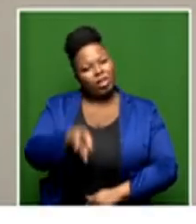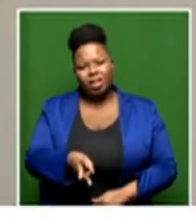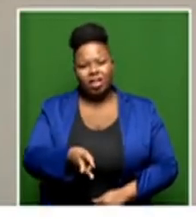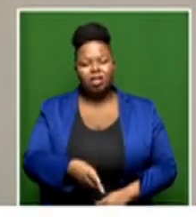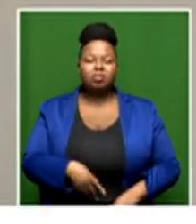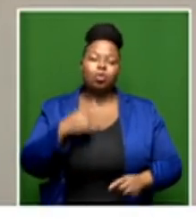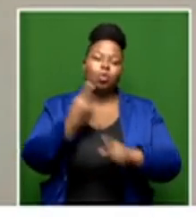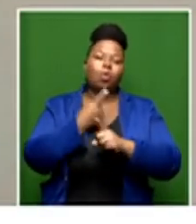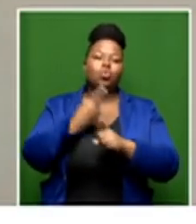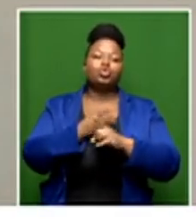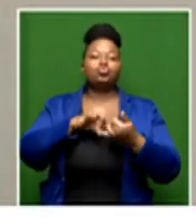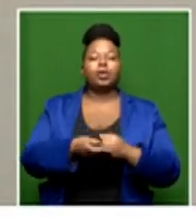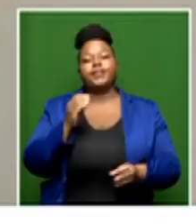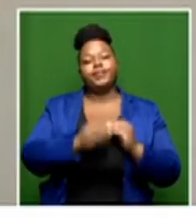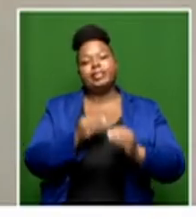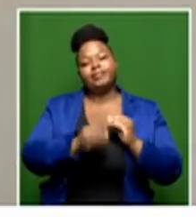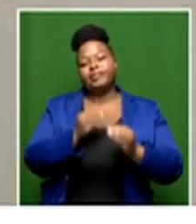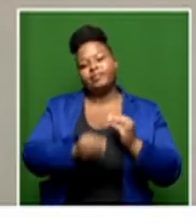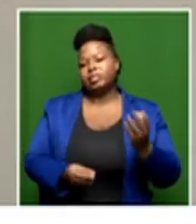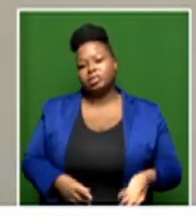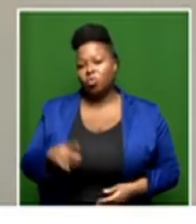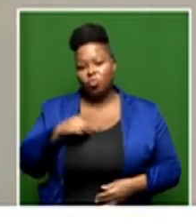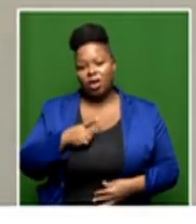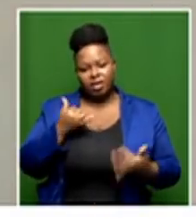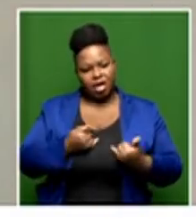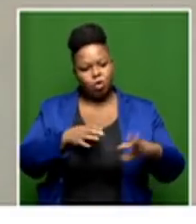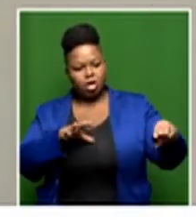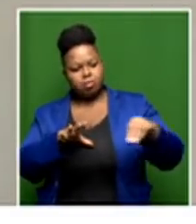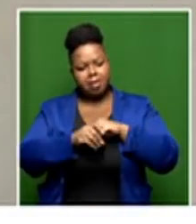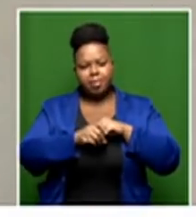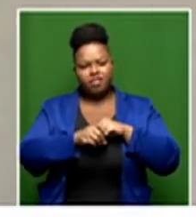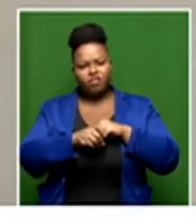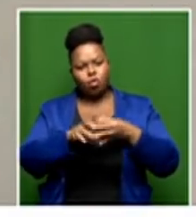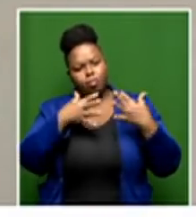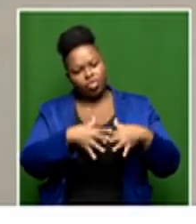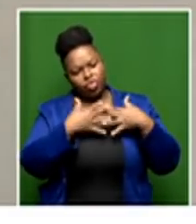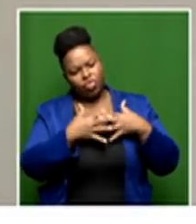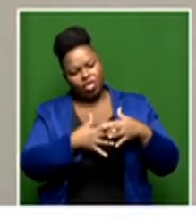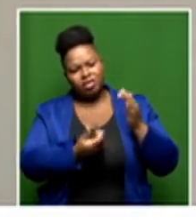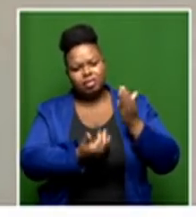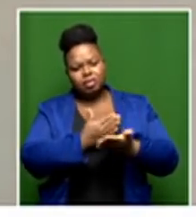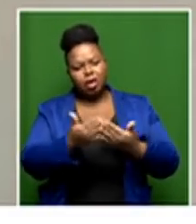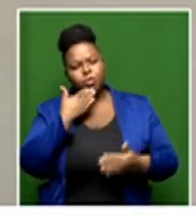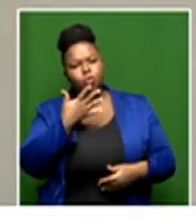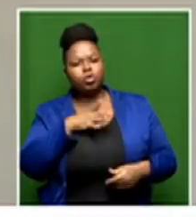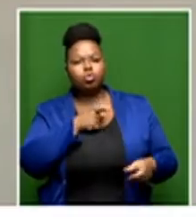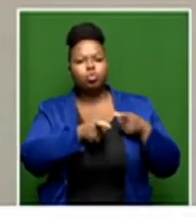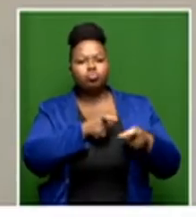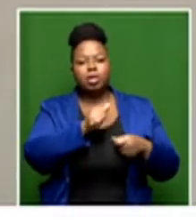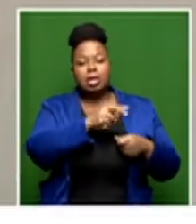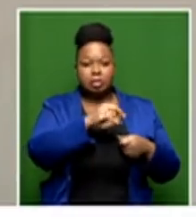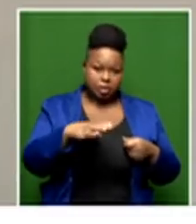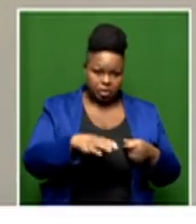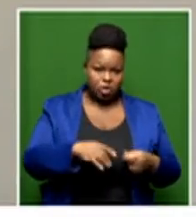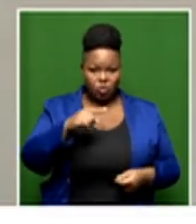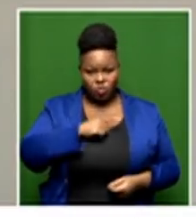exercise, because they're being co-opted by those that want to gain control of the ANC